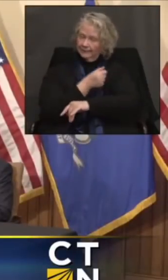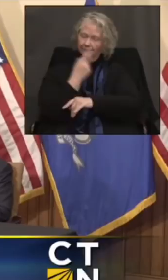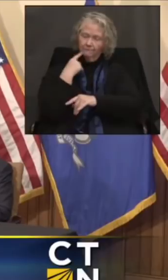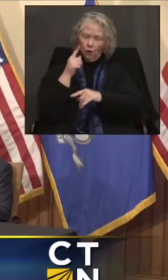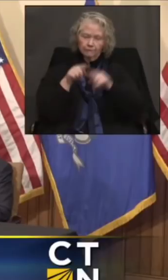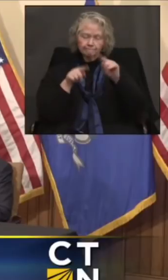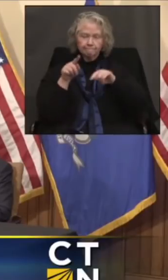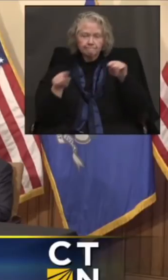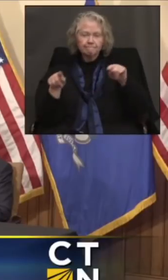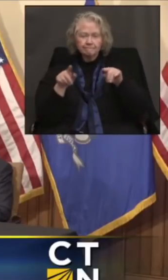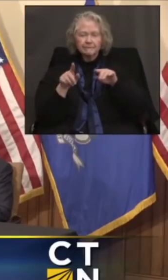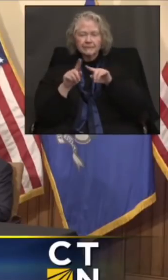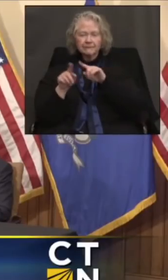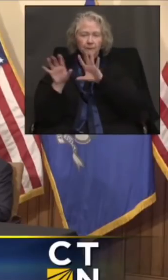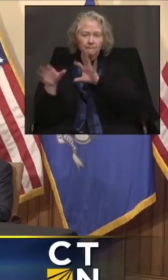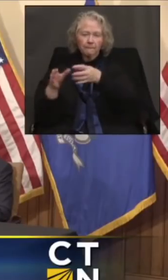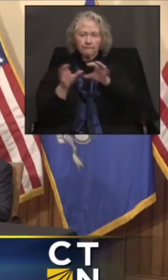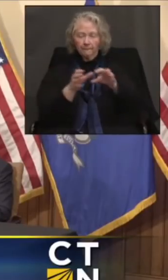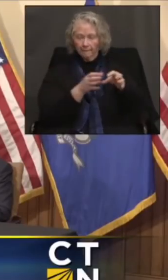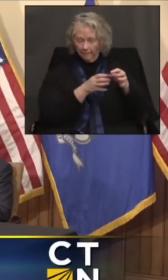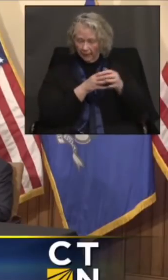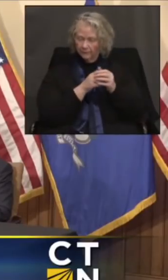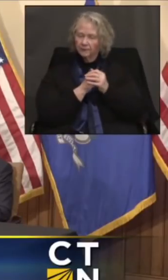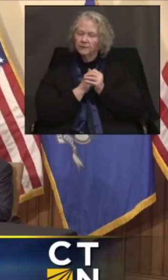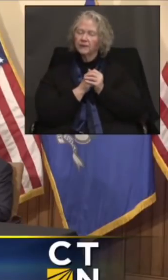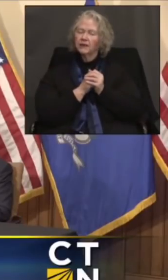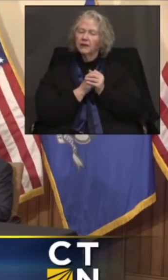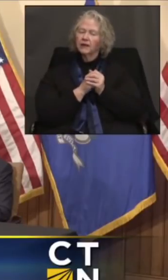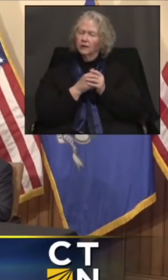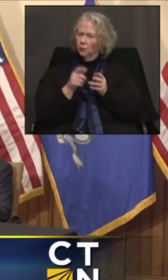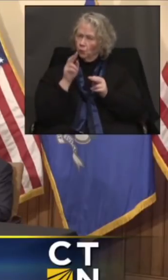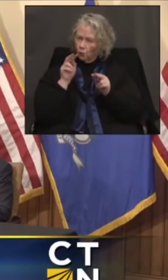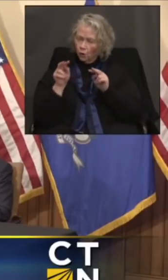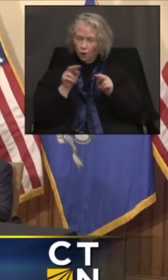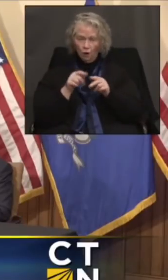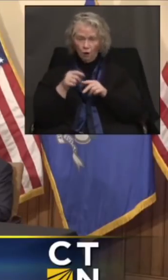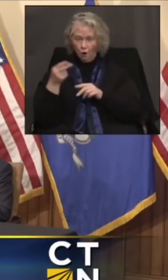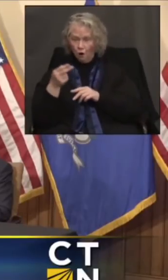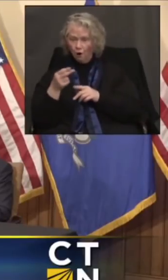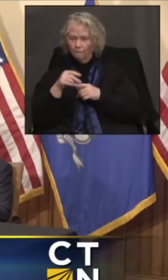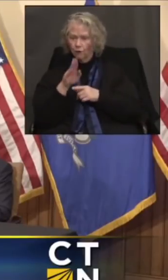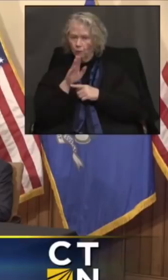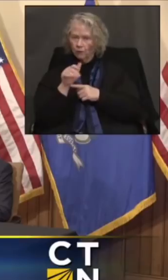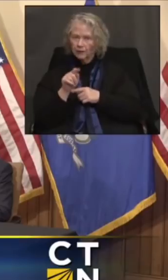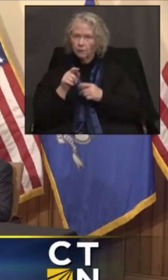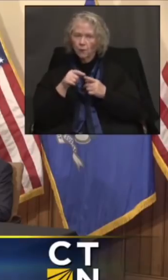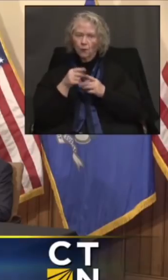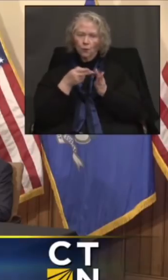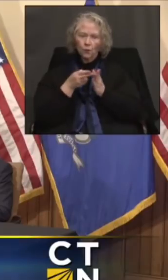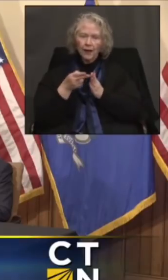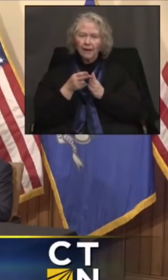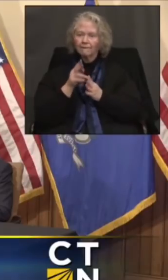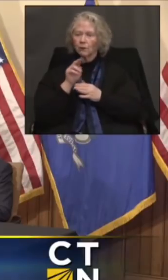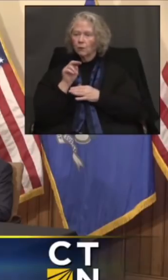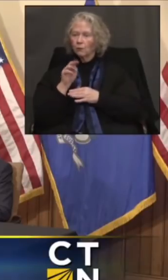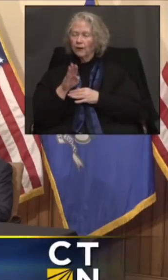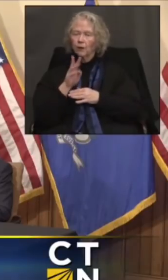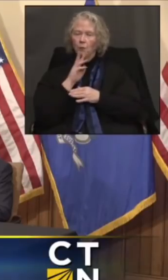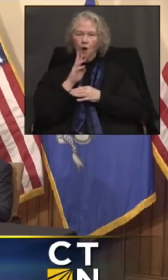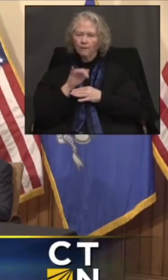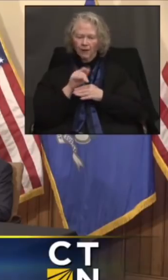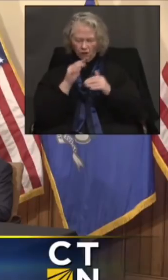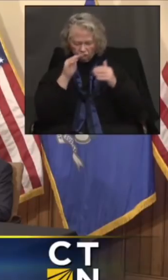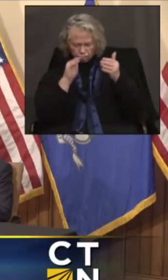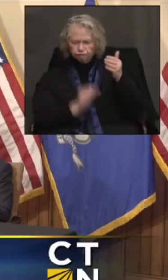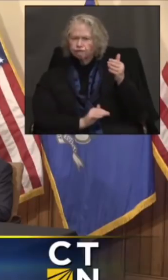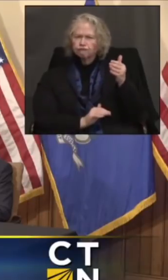guys have talked about a lot, and yet still when you look at the map, you see that Hartford, Bridgeport, New Haven, Waterbury, New Britain are all the way at the bottom of the list